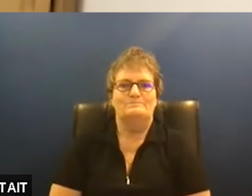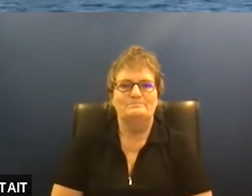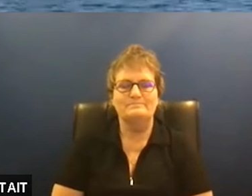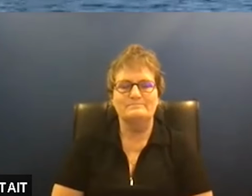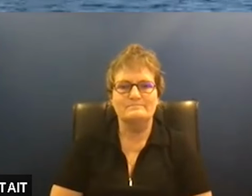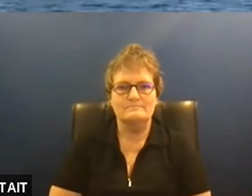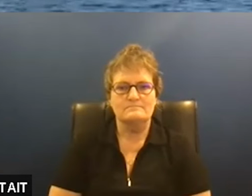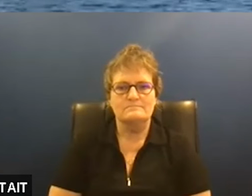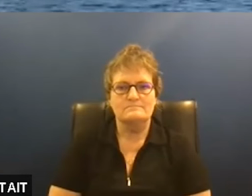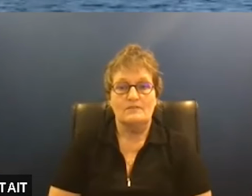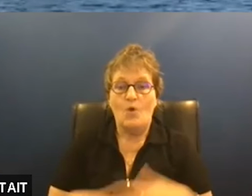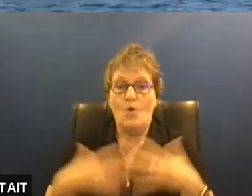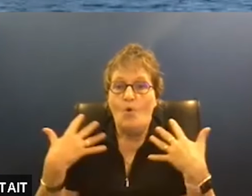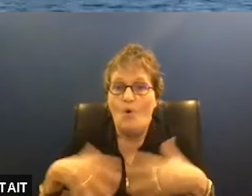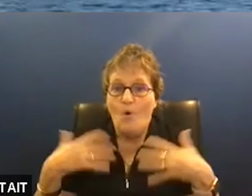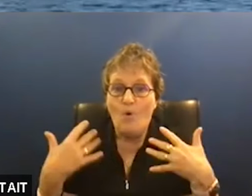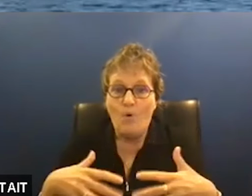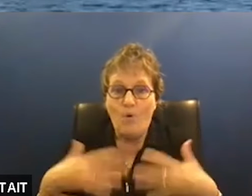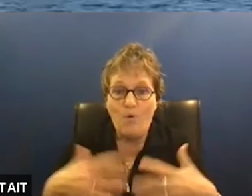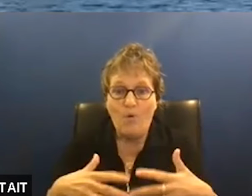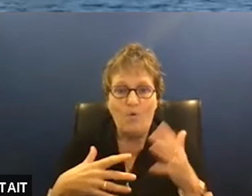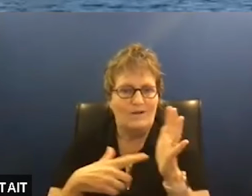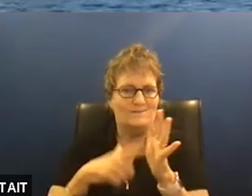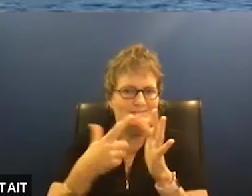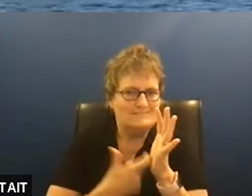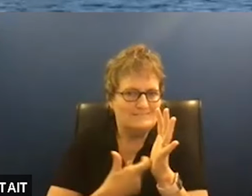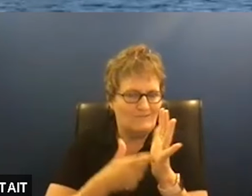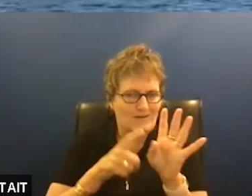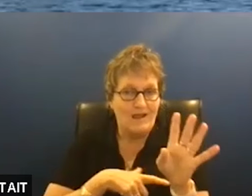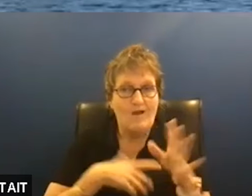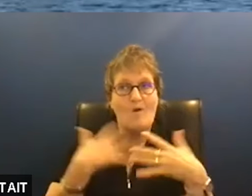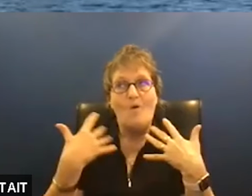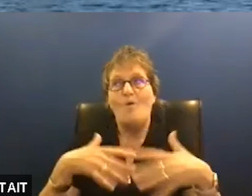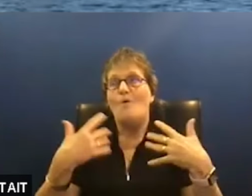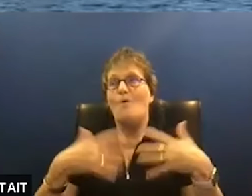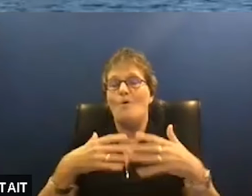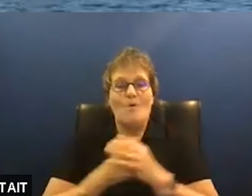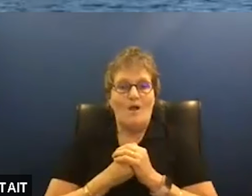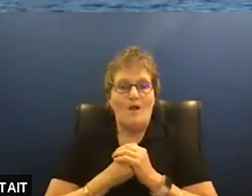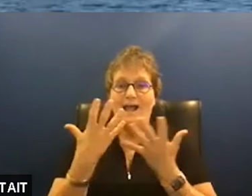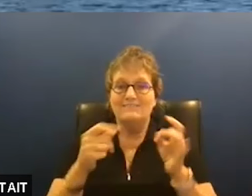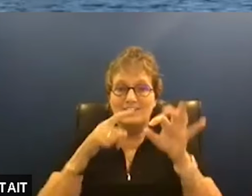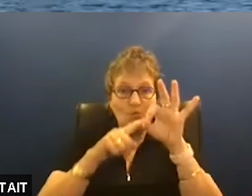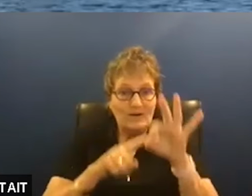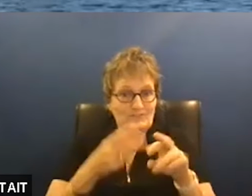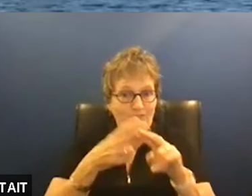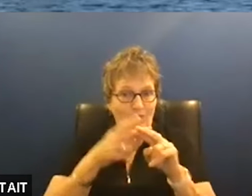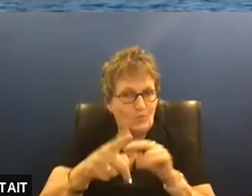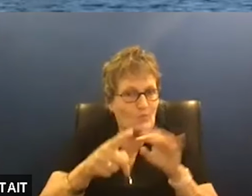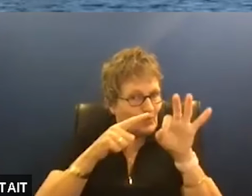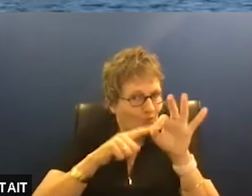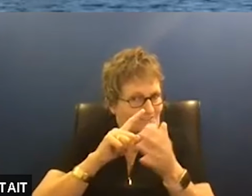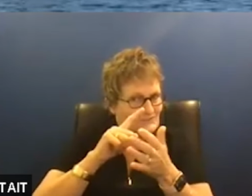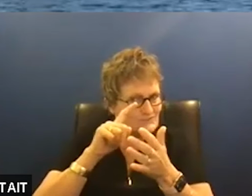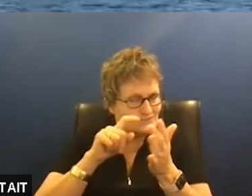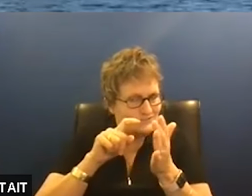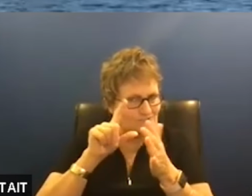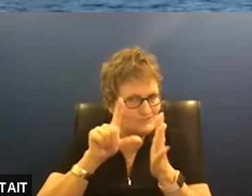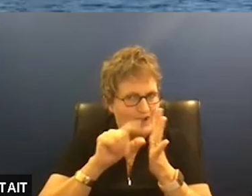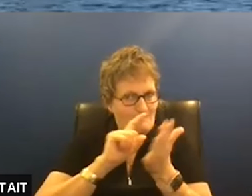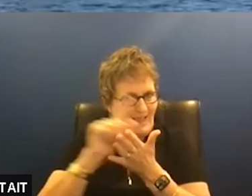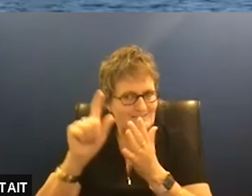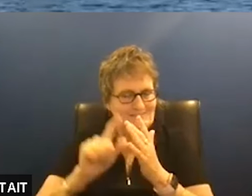Oh my gosh, thank you so much, Scott. I am loving so much of that. I have questions for you at question time, but I will wait. The